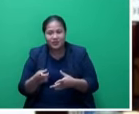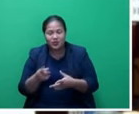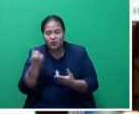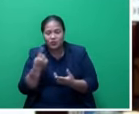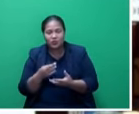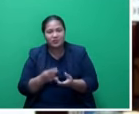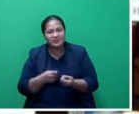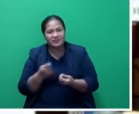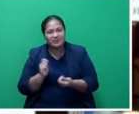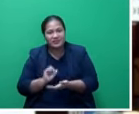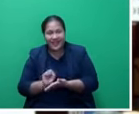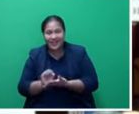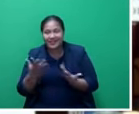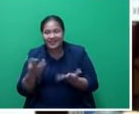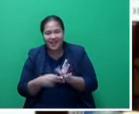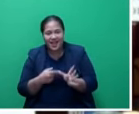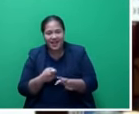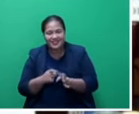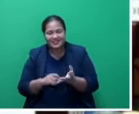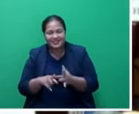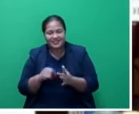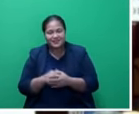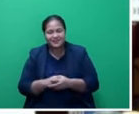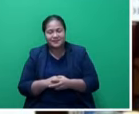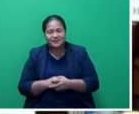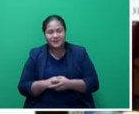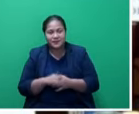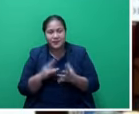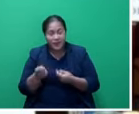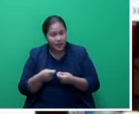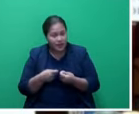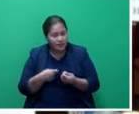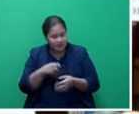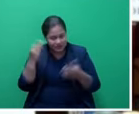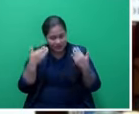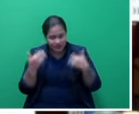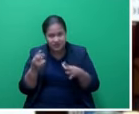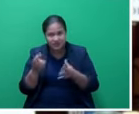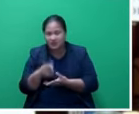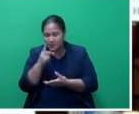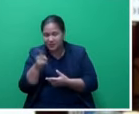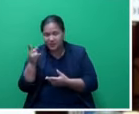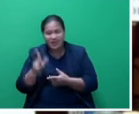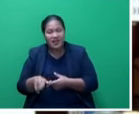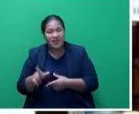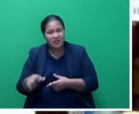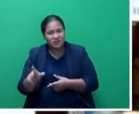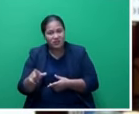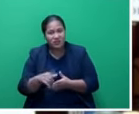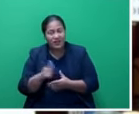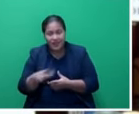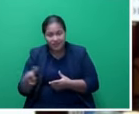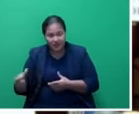from Nakasi roadside. Mr. Speaker, sir, for the residents and vendors of Levuka, the Levuka Town Council,